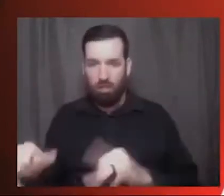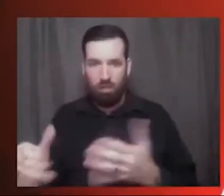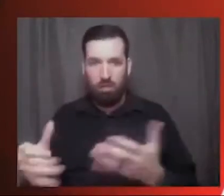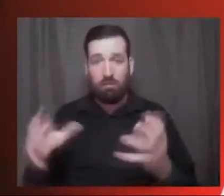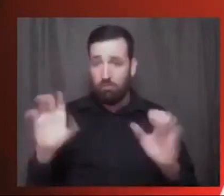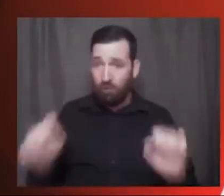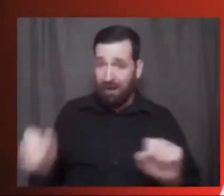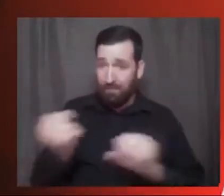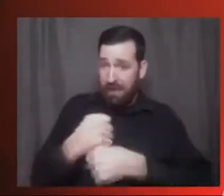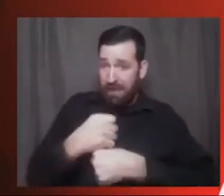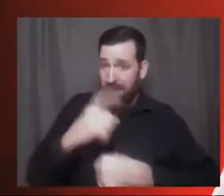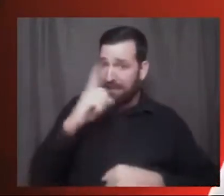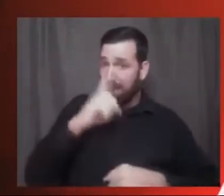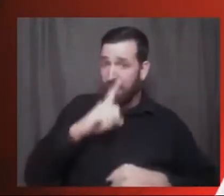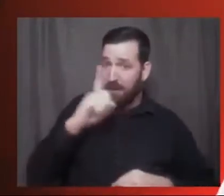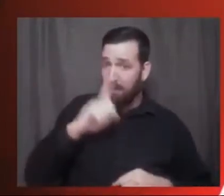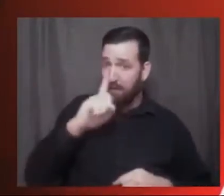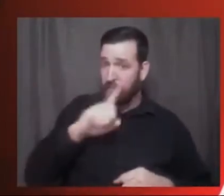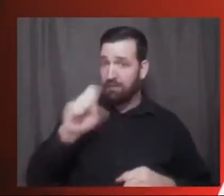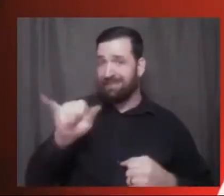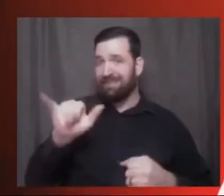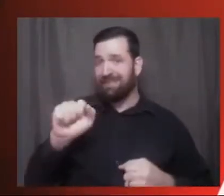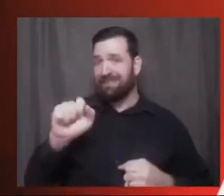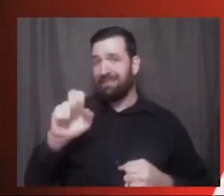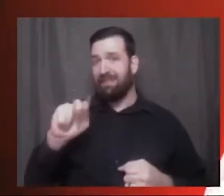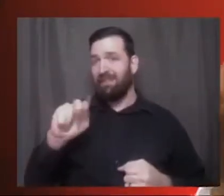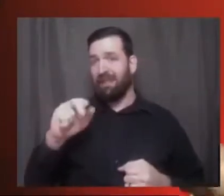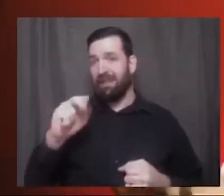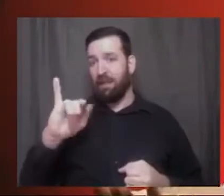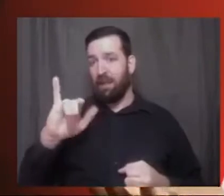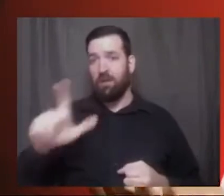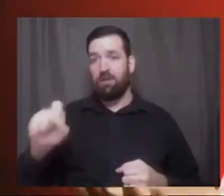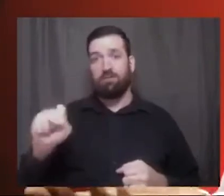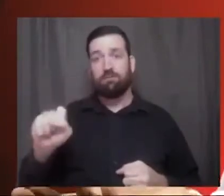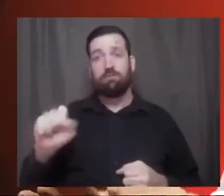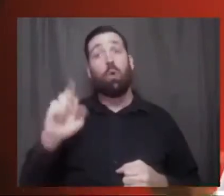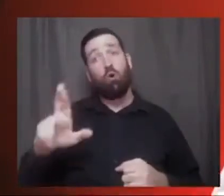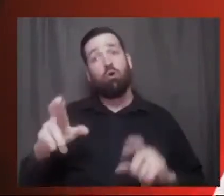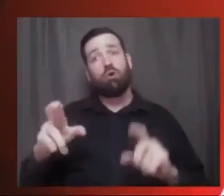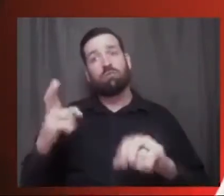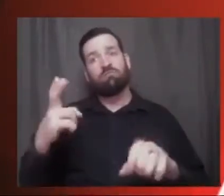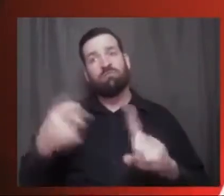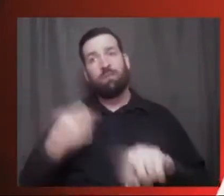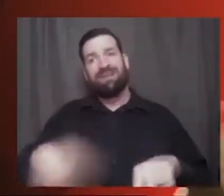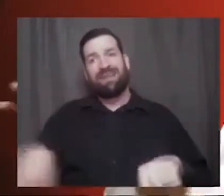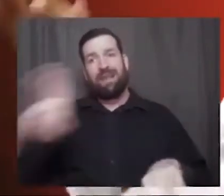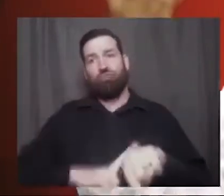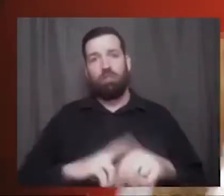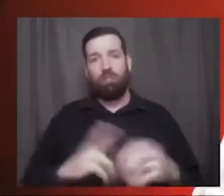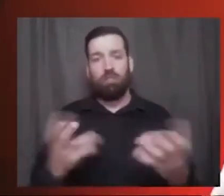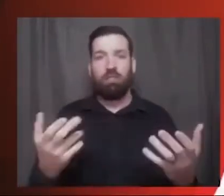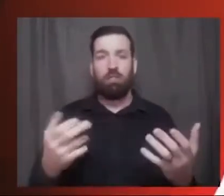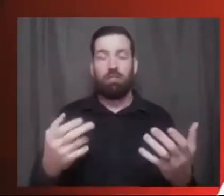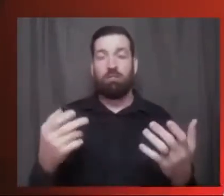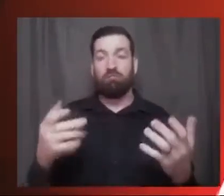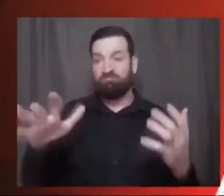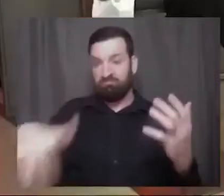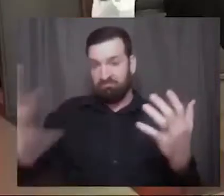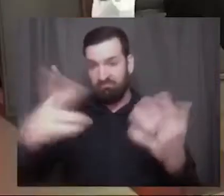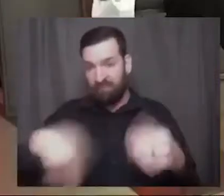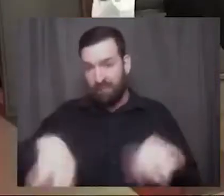synthetically in the lab, or it can be coming from a natural source in the nature. So like something you